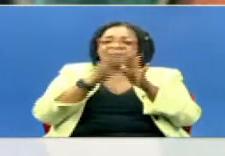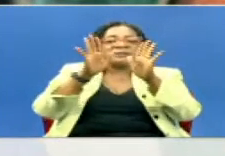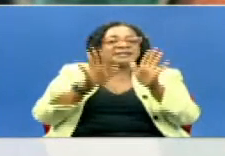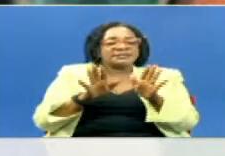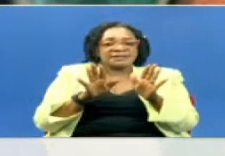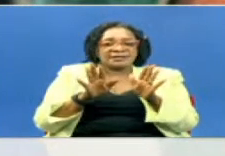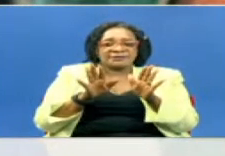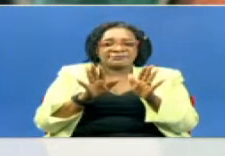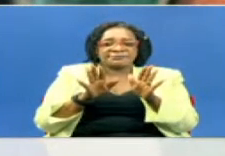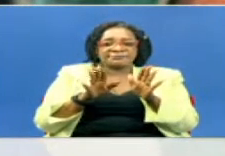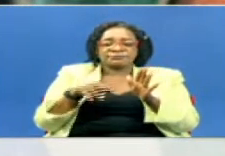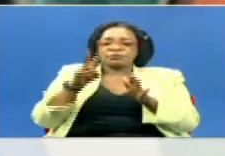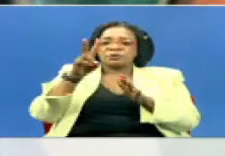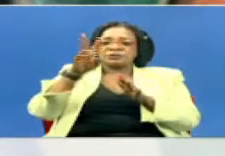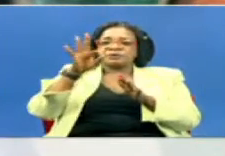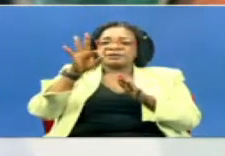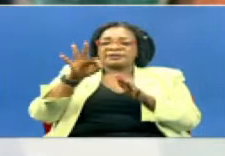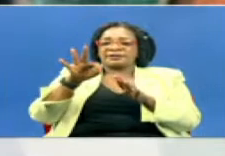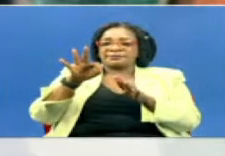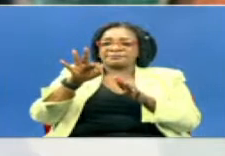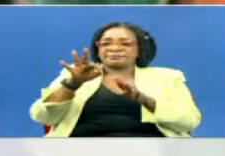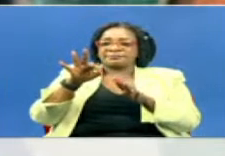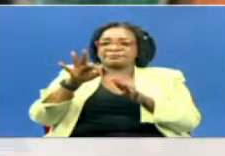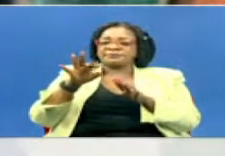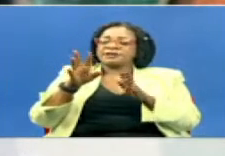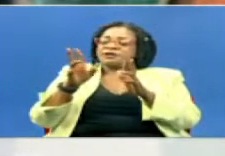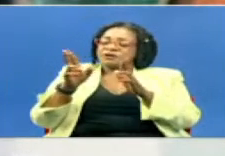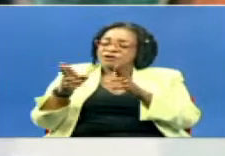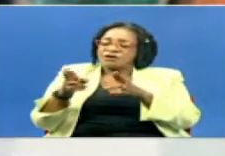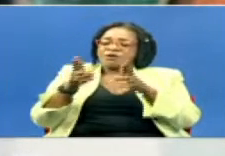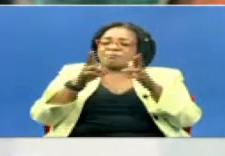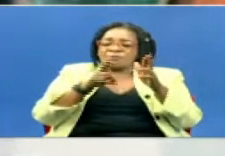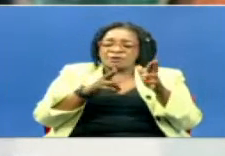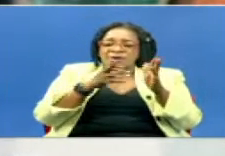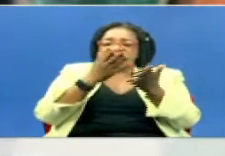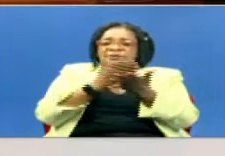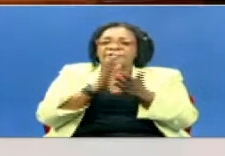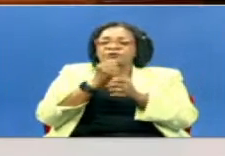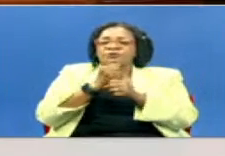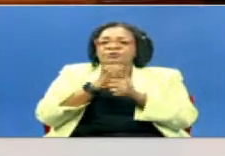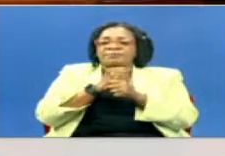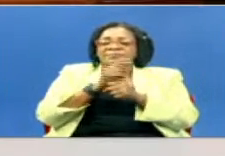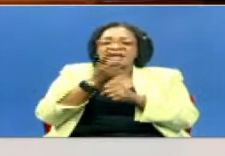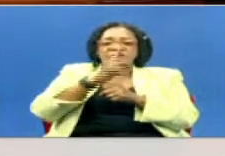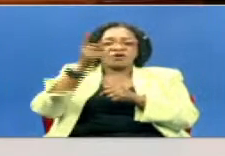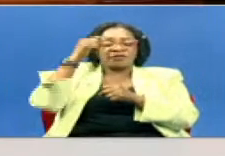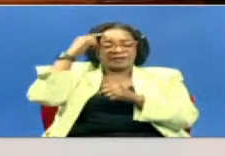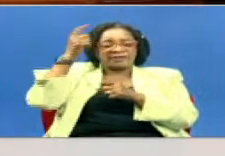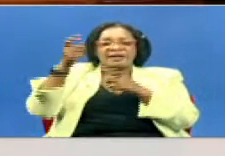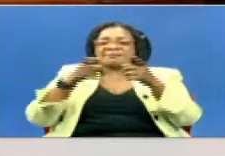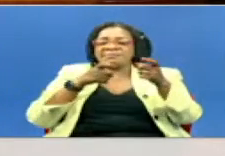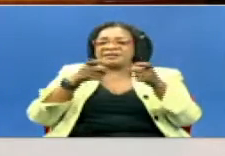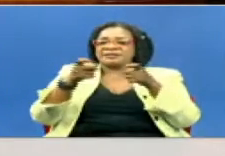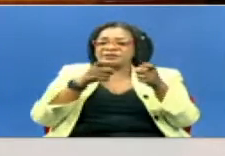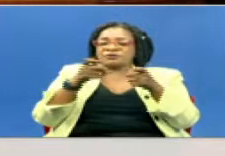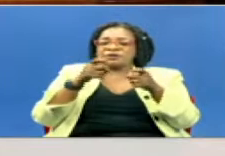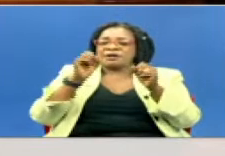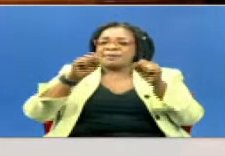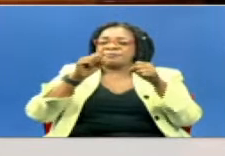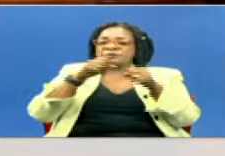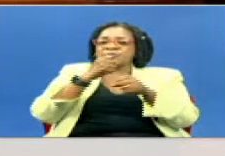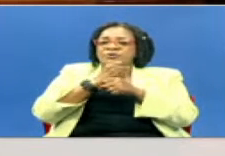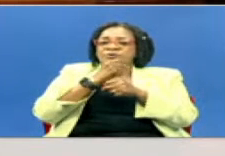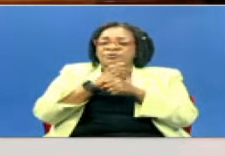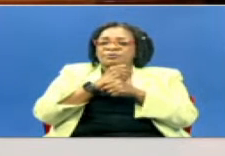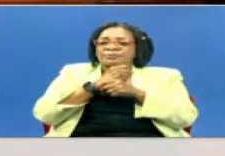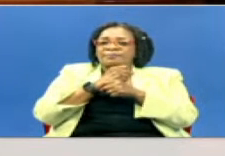in 2023, it will be the normal thing to do. And I don't think the administration will be doing Azimio La